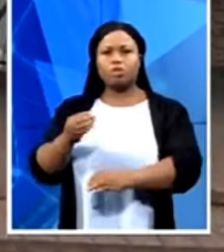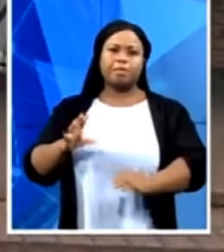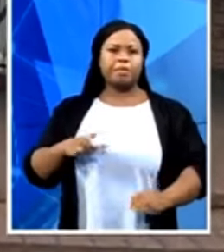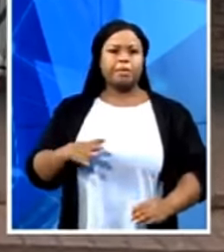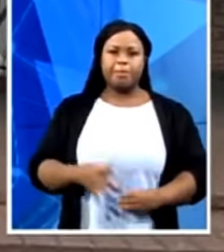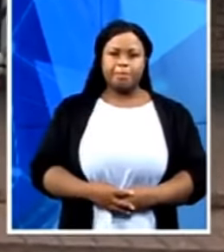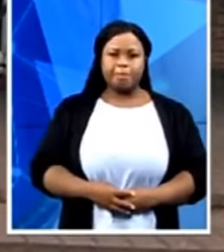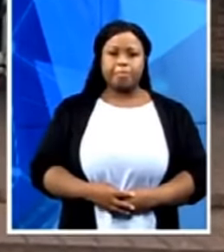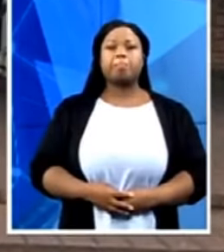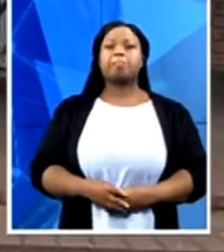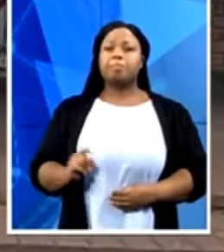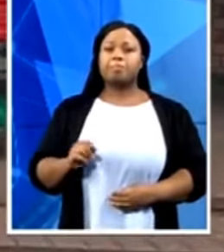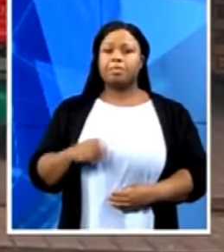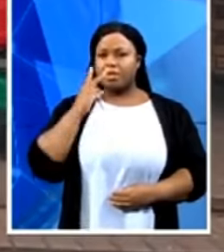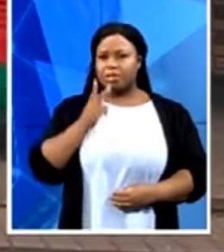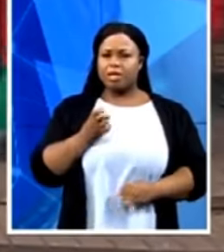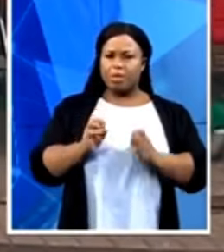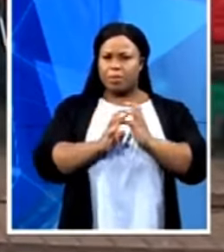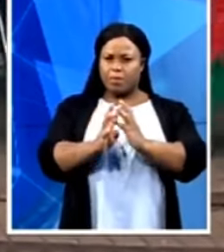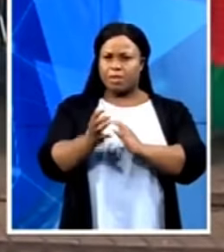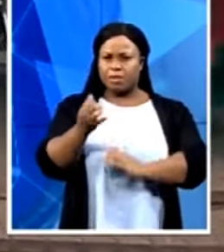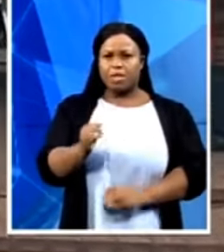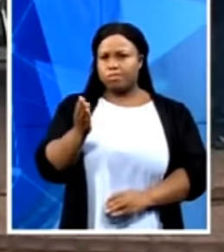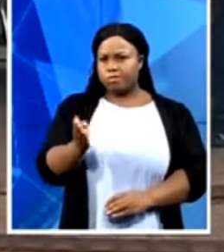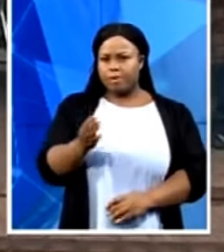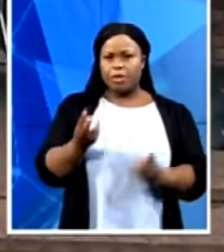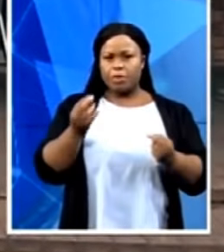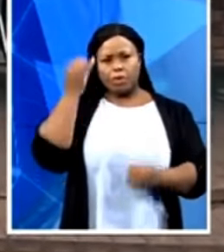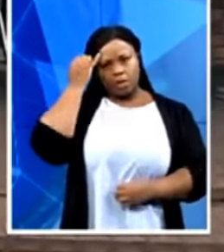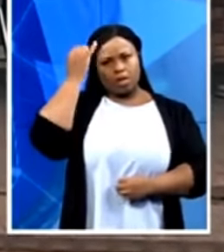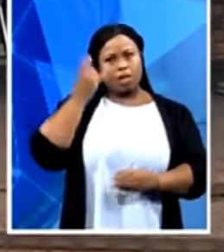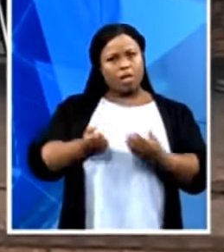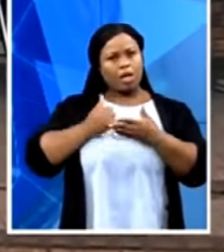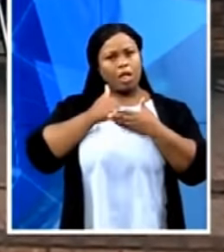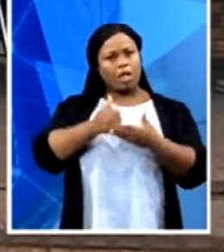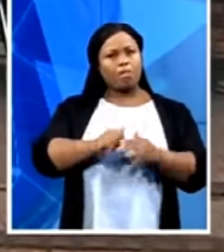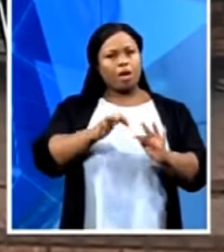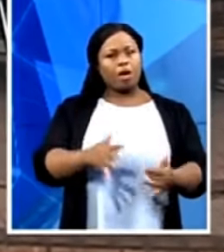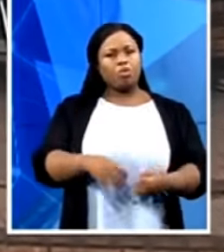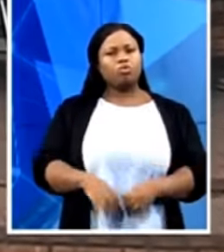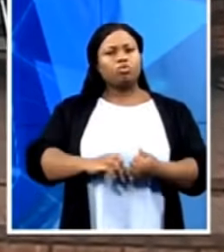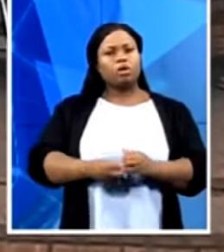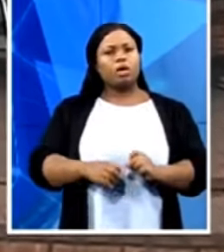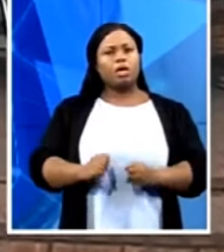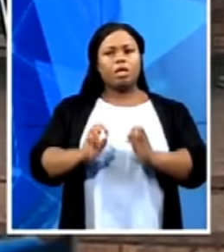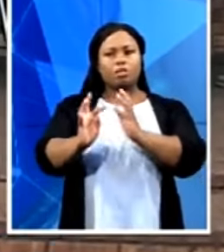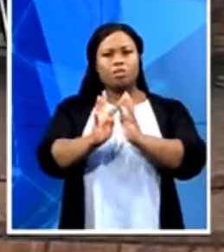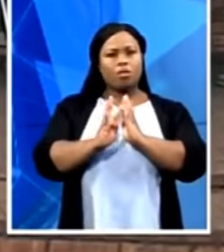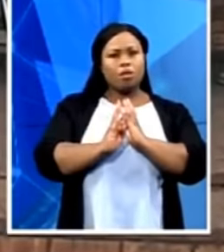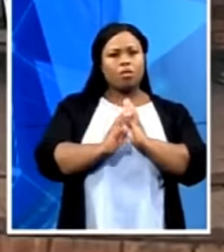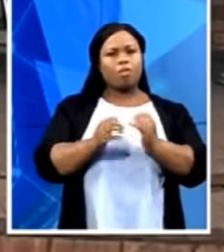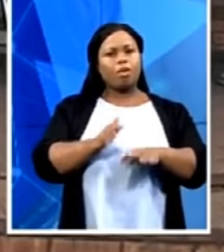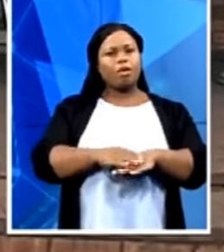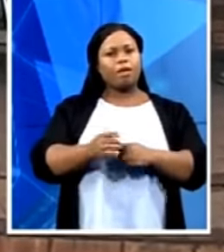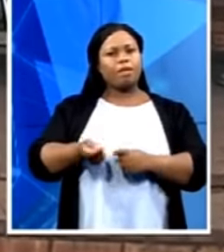but how has this new initiative actually helped in order to reduce the queues on a daily basis? Oh, well, the queue was hitting to our garage just